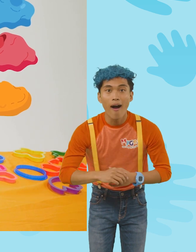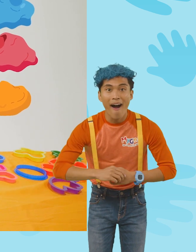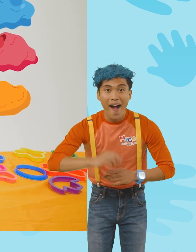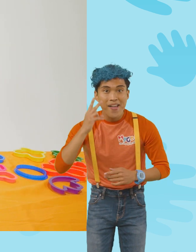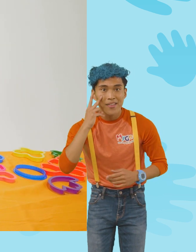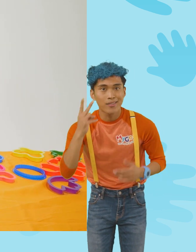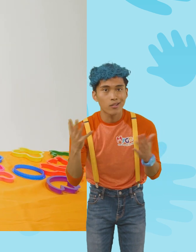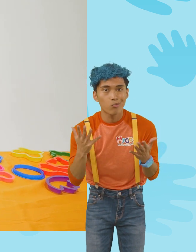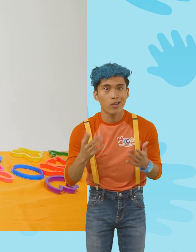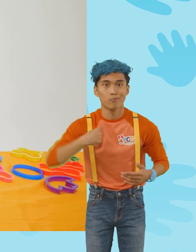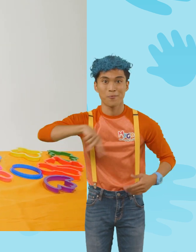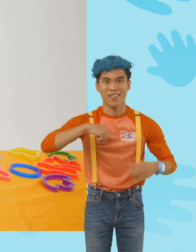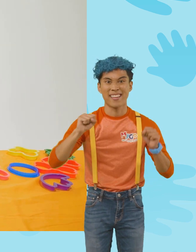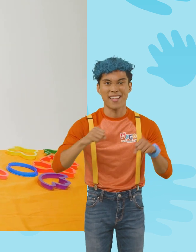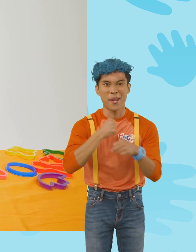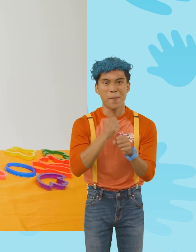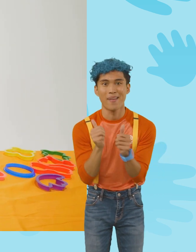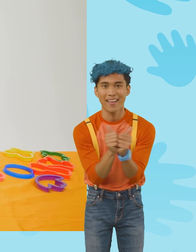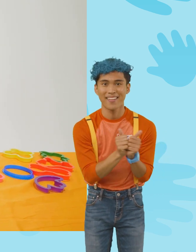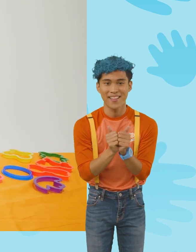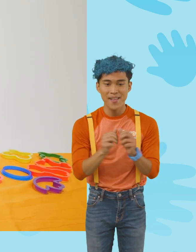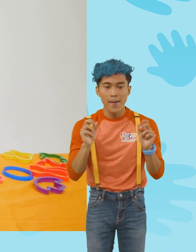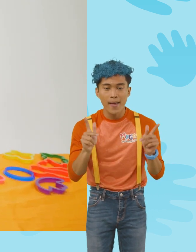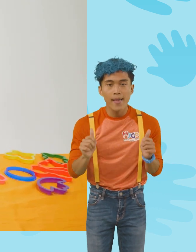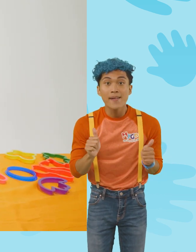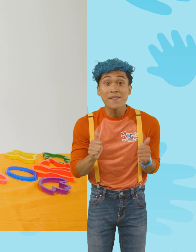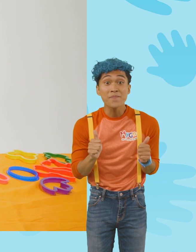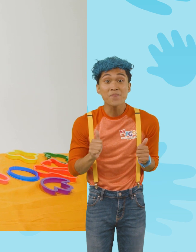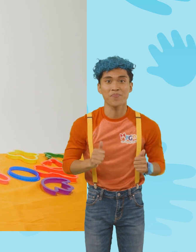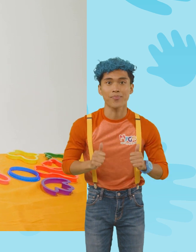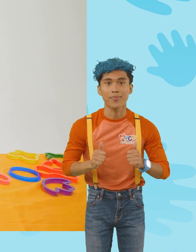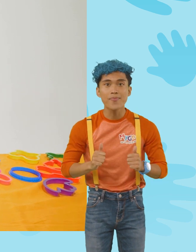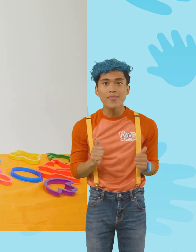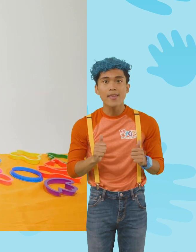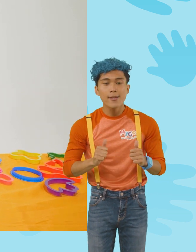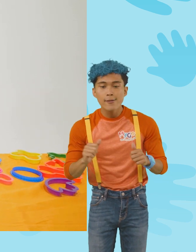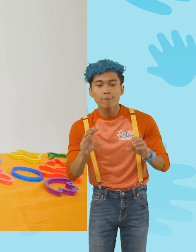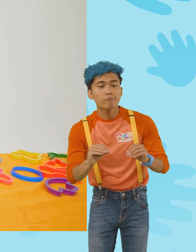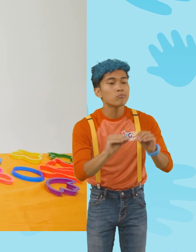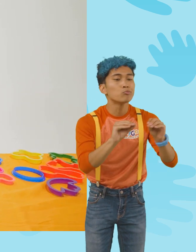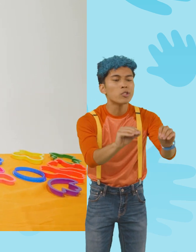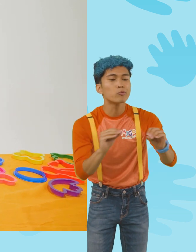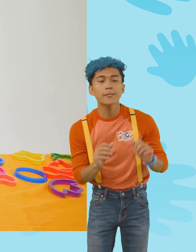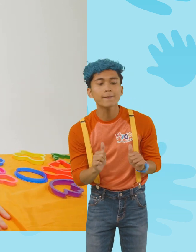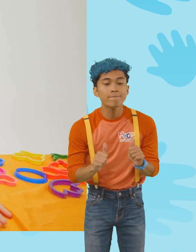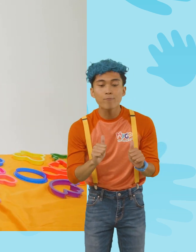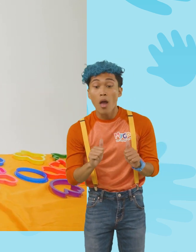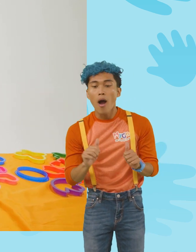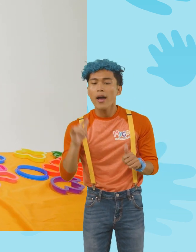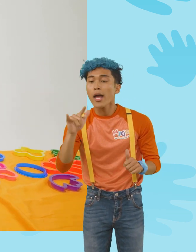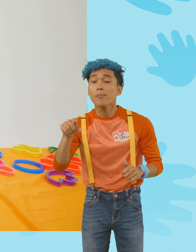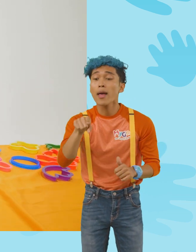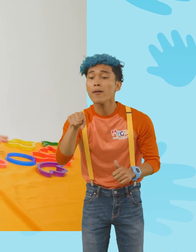then, let's see what we can make together. Okay, so let's put that green back. And we